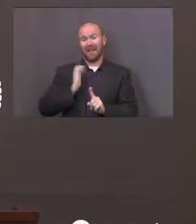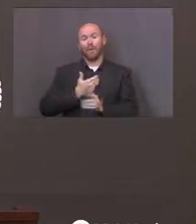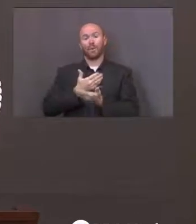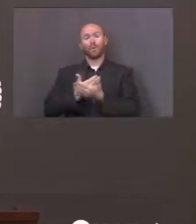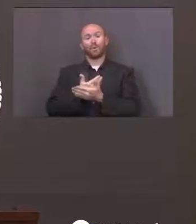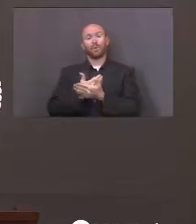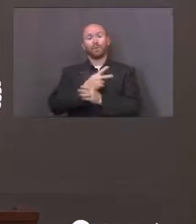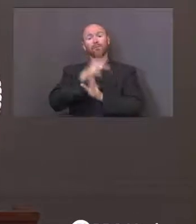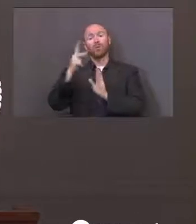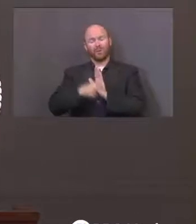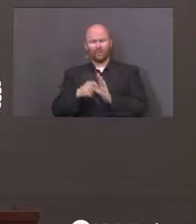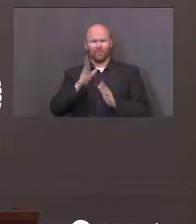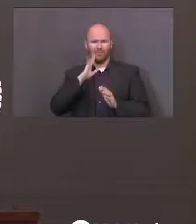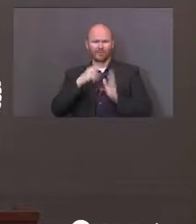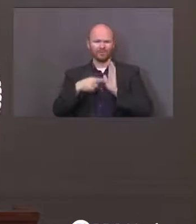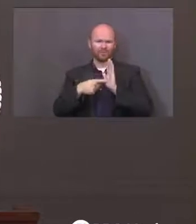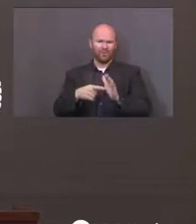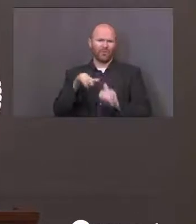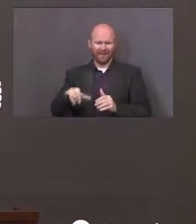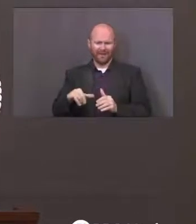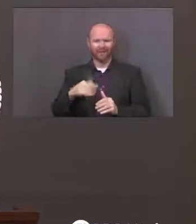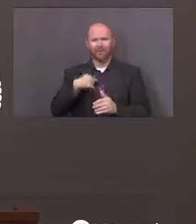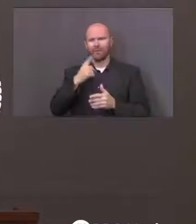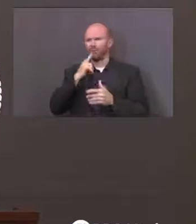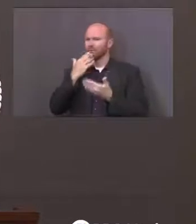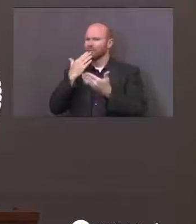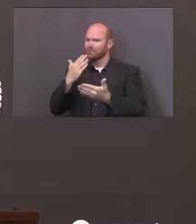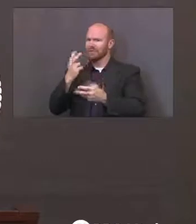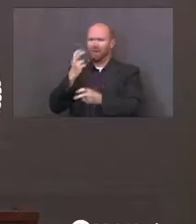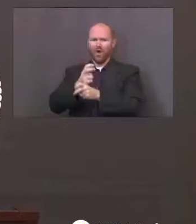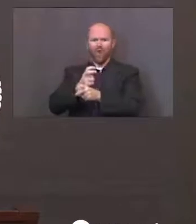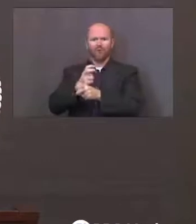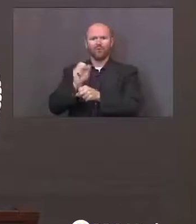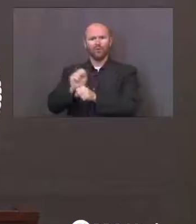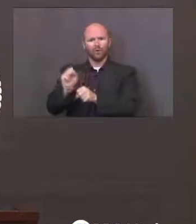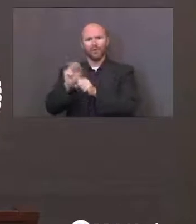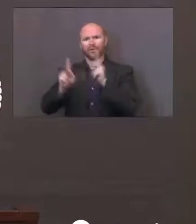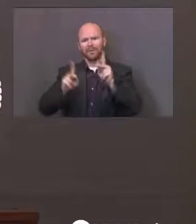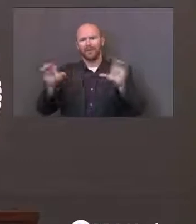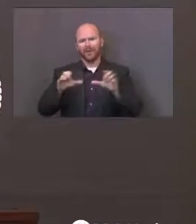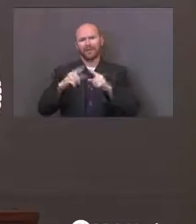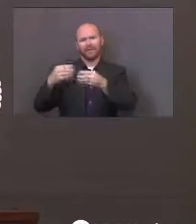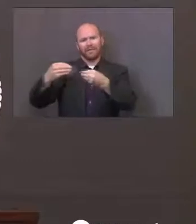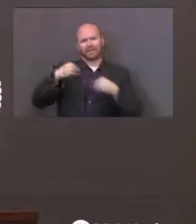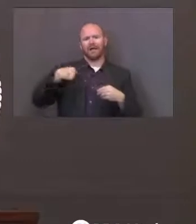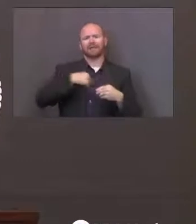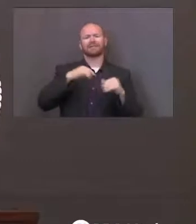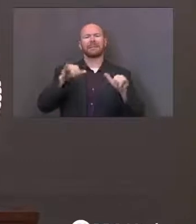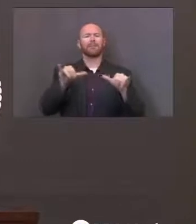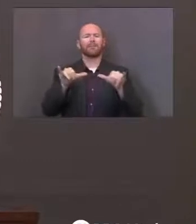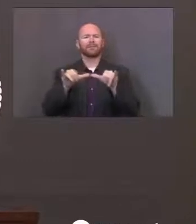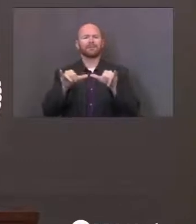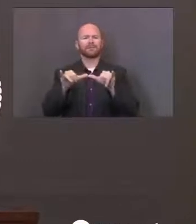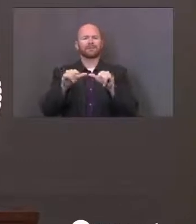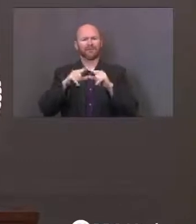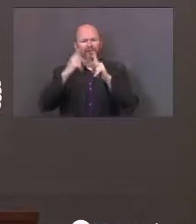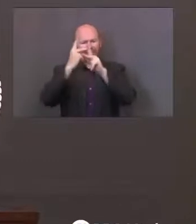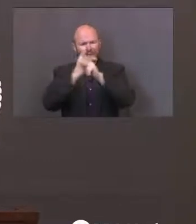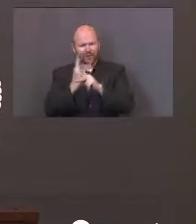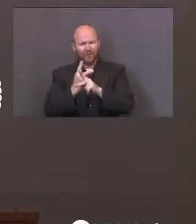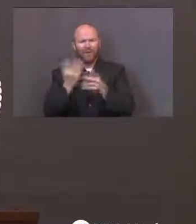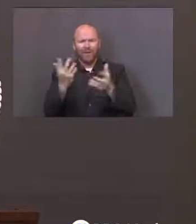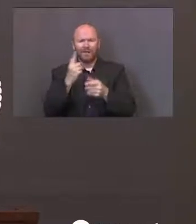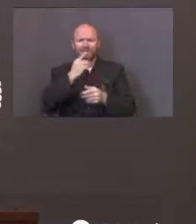again, thank the efforts that have been put together to make metrics that actually help us manage as we go forward, to look at it on